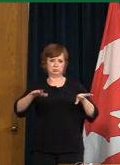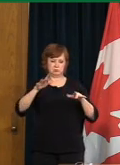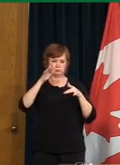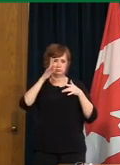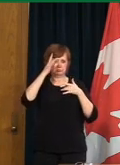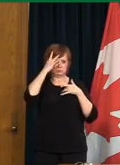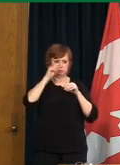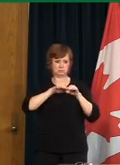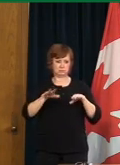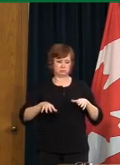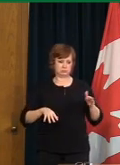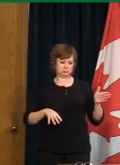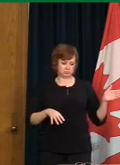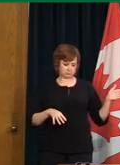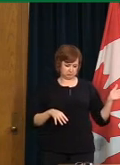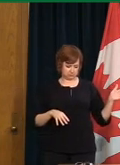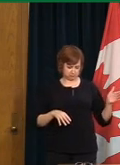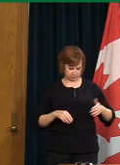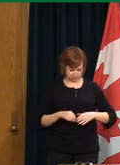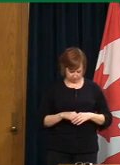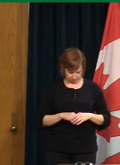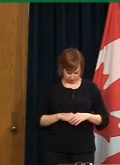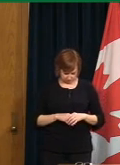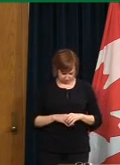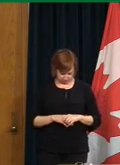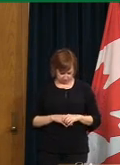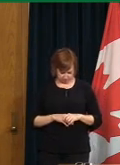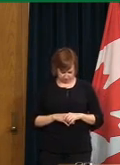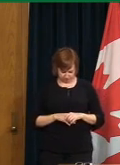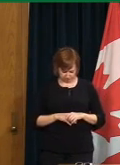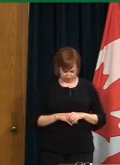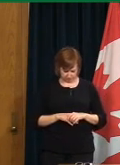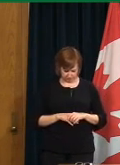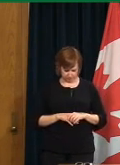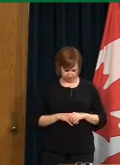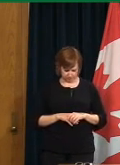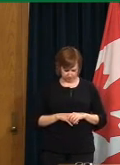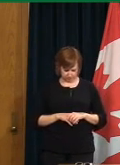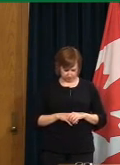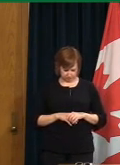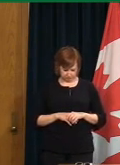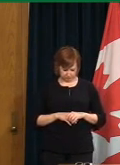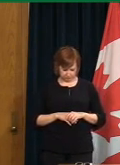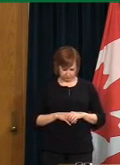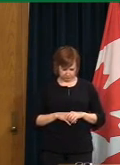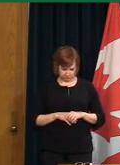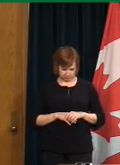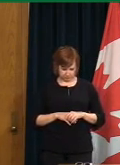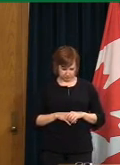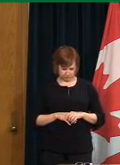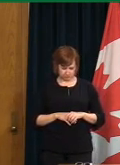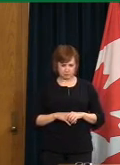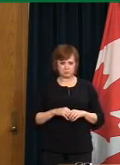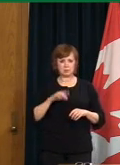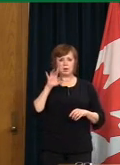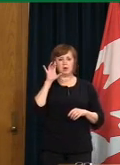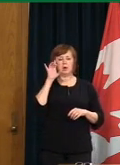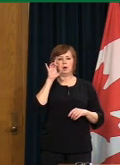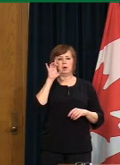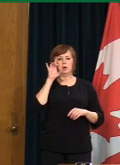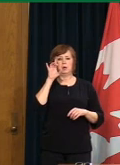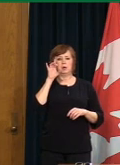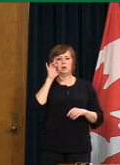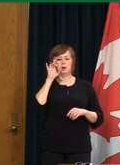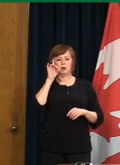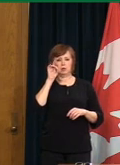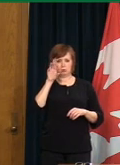Yeah, now we watch I watch now due to the recommendation of Dr. Shahab, but the 7-day rolling average of